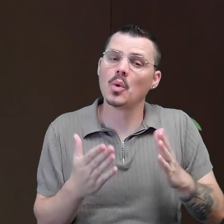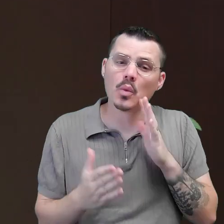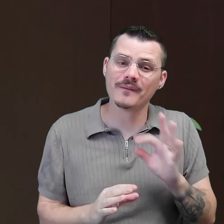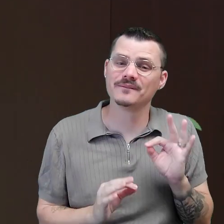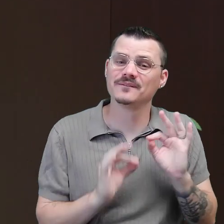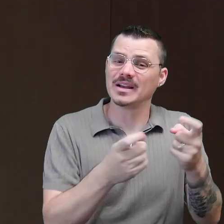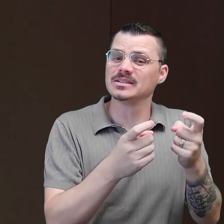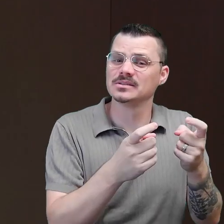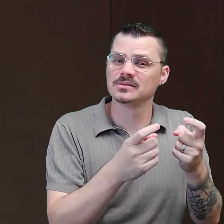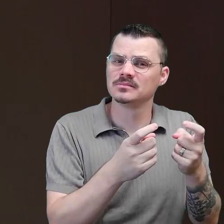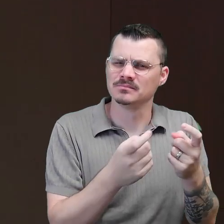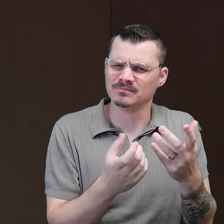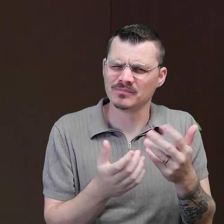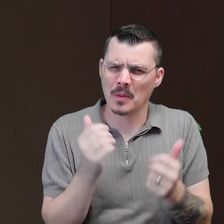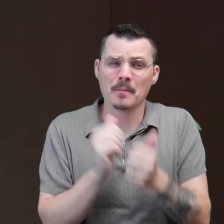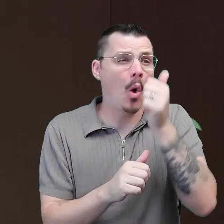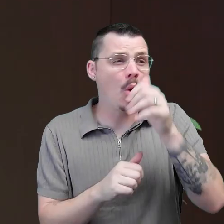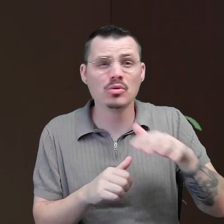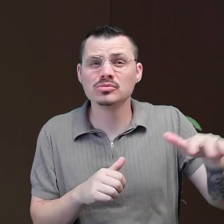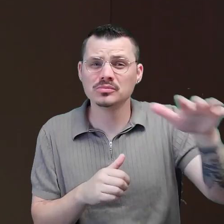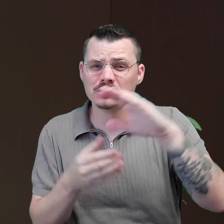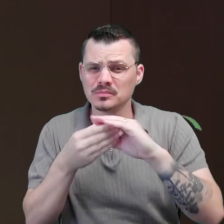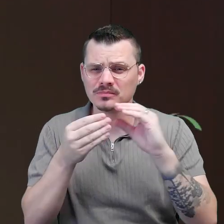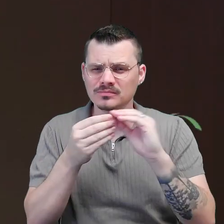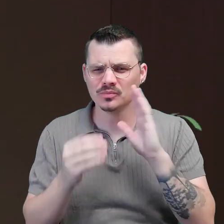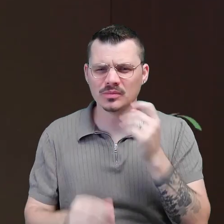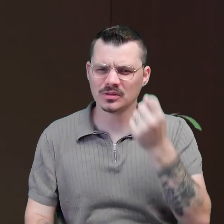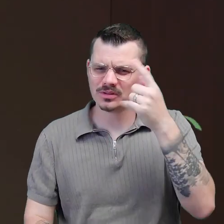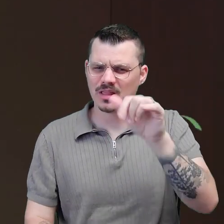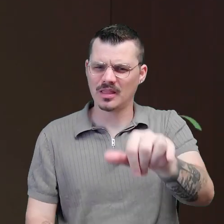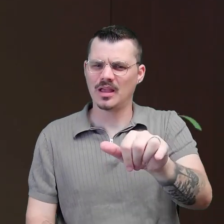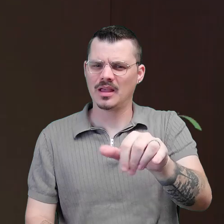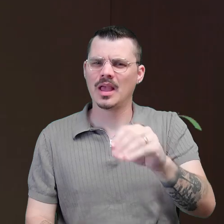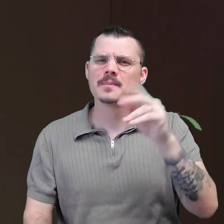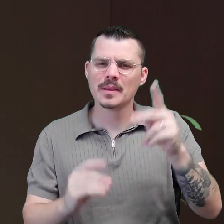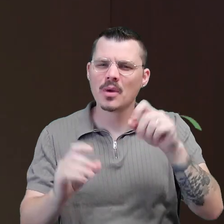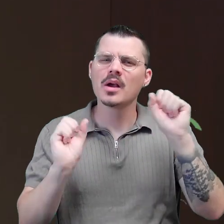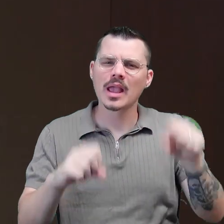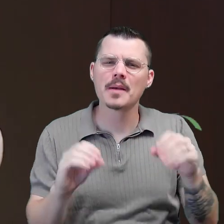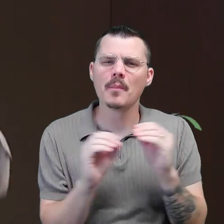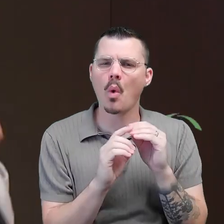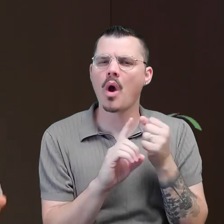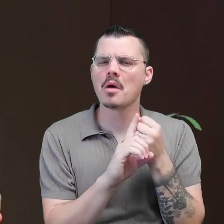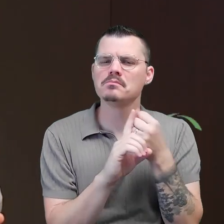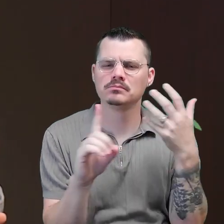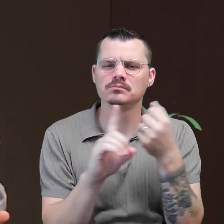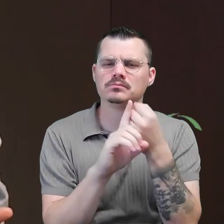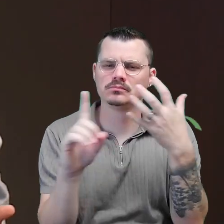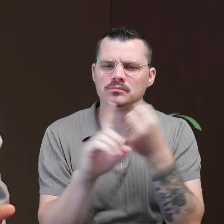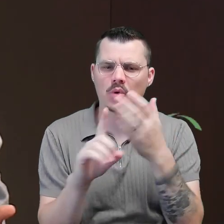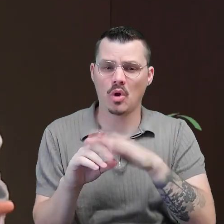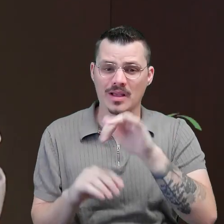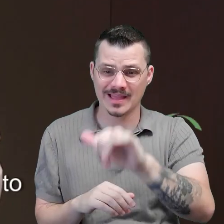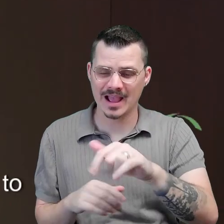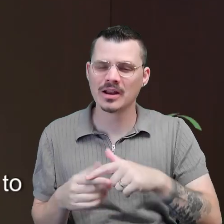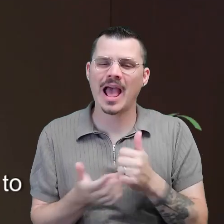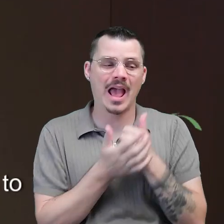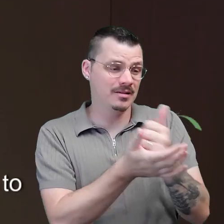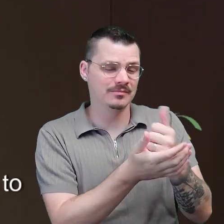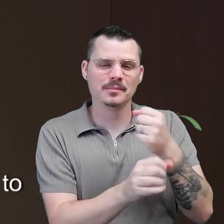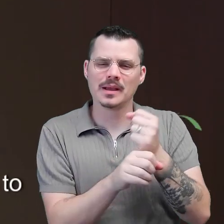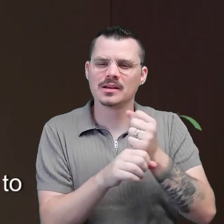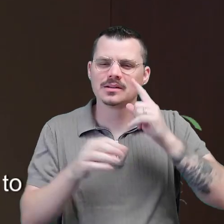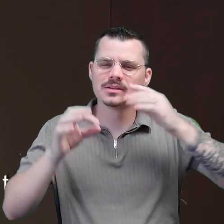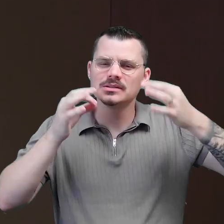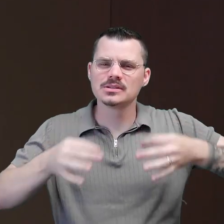everything. That's a message most people can understand, and people can expand on that to make a